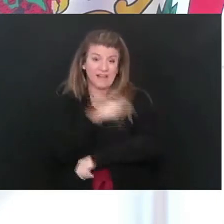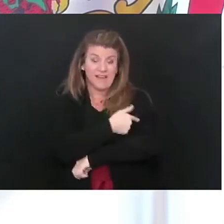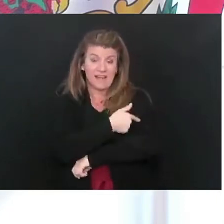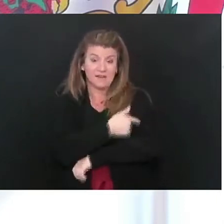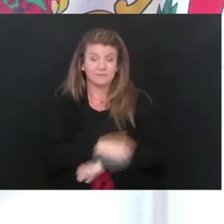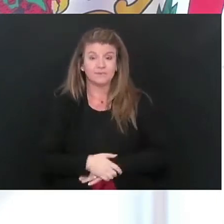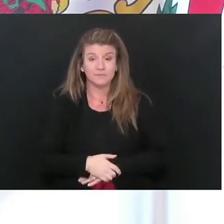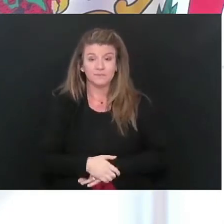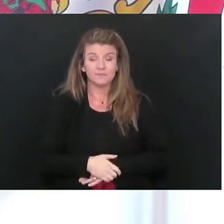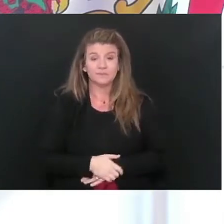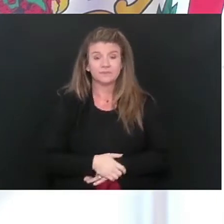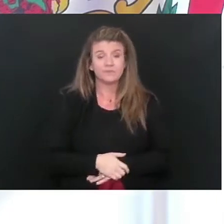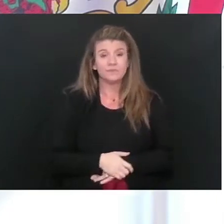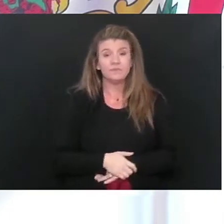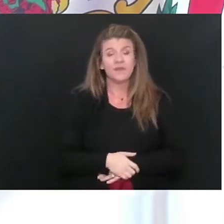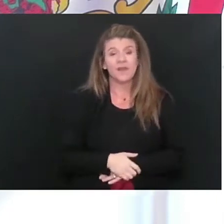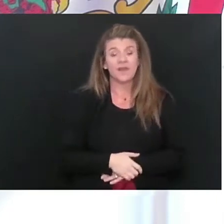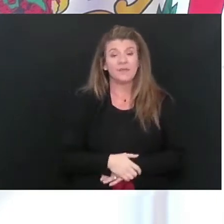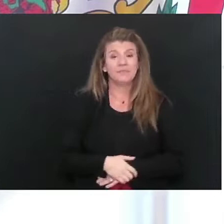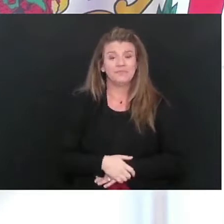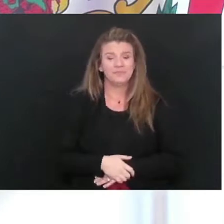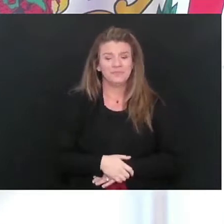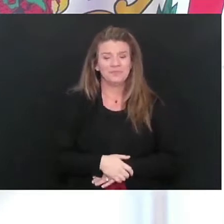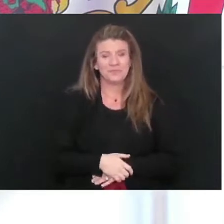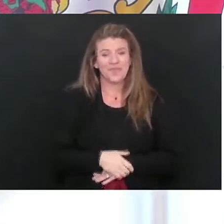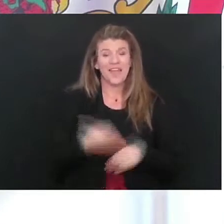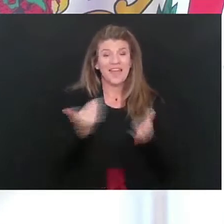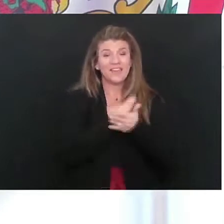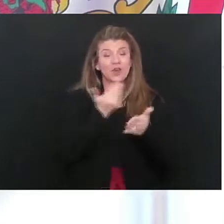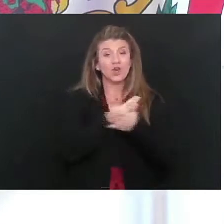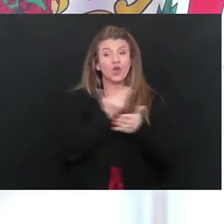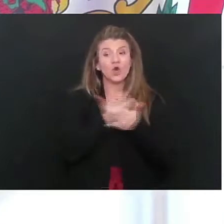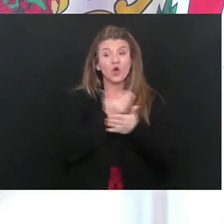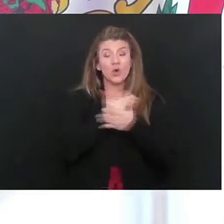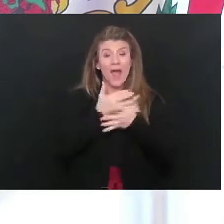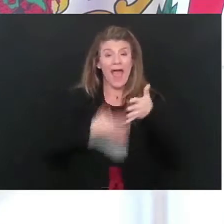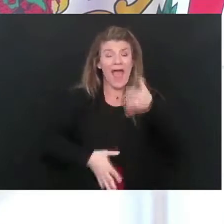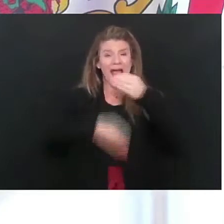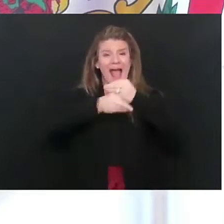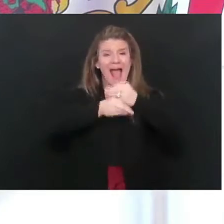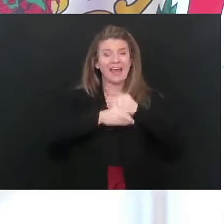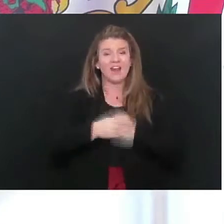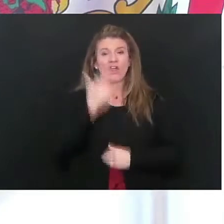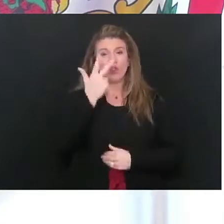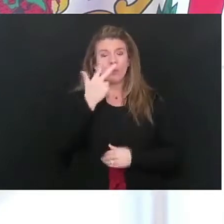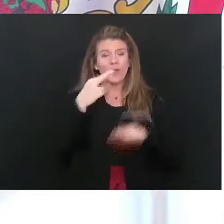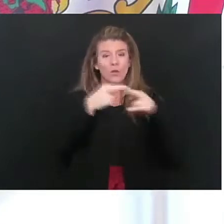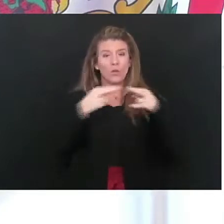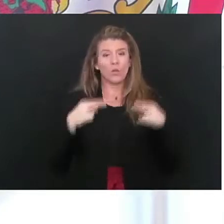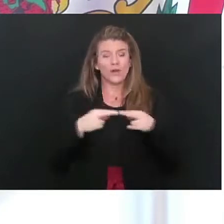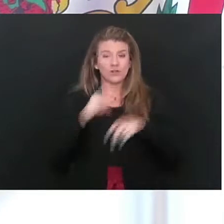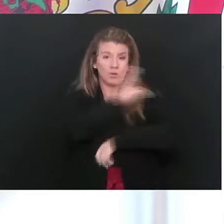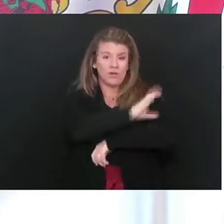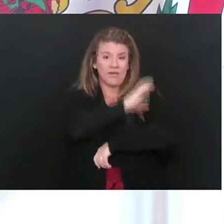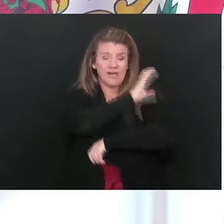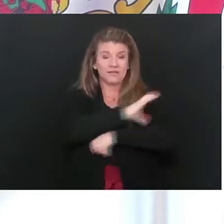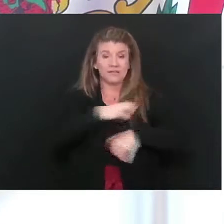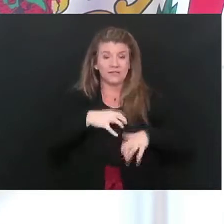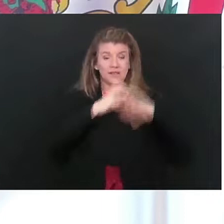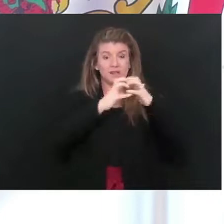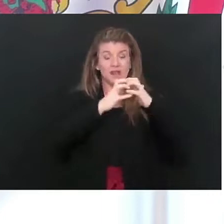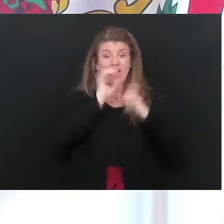other things to report here. As far as the new move to have 3 regional clinics, they're going to be in